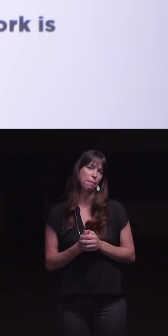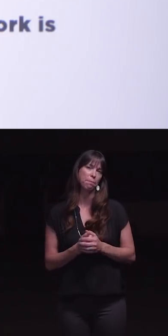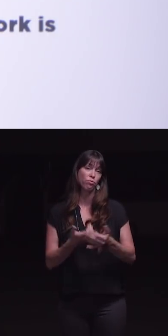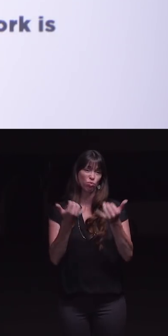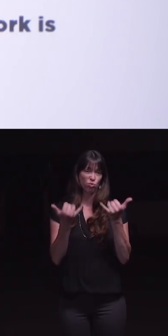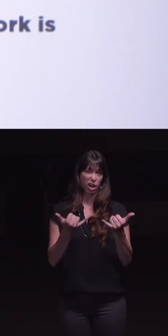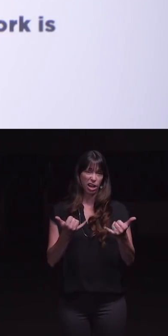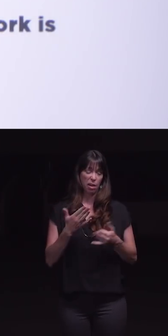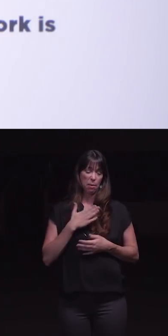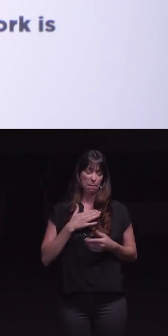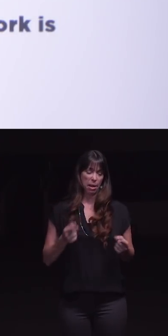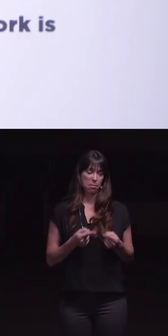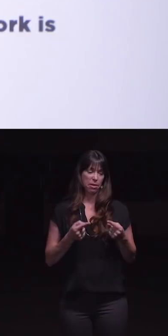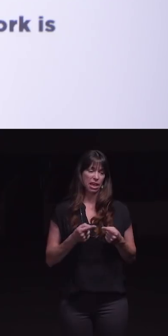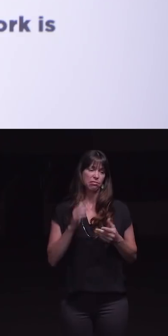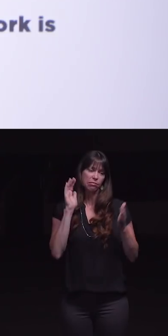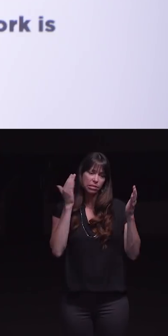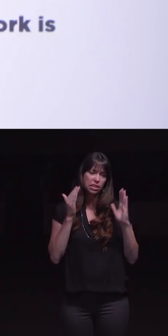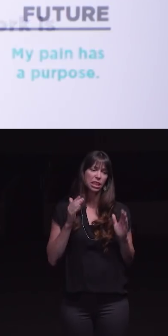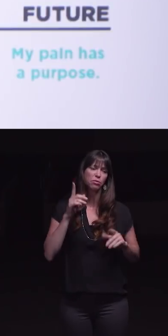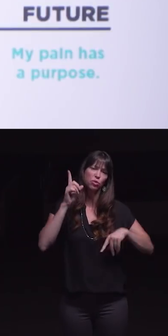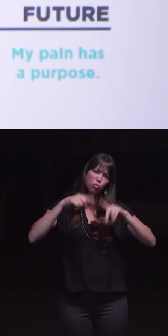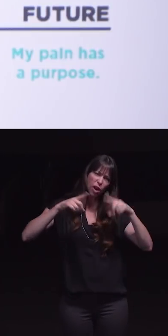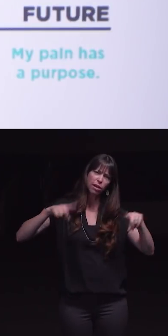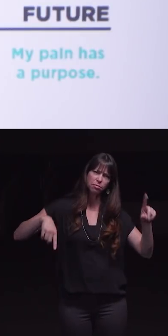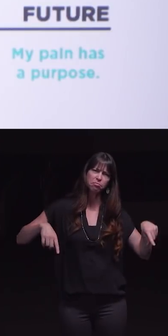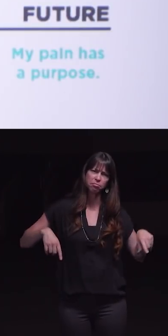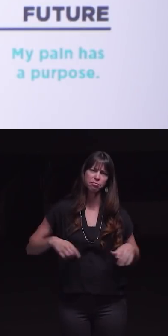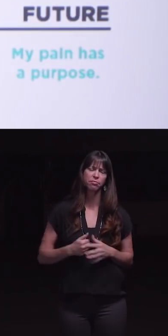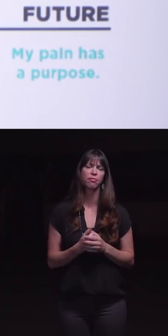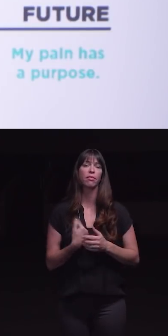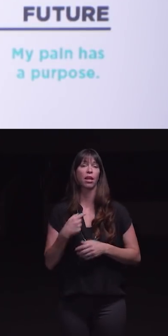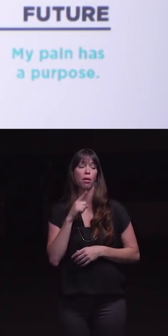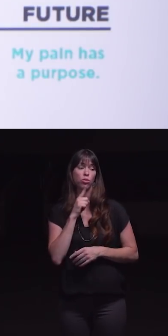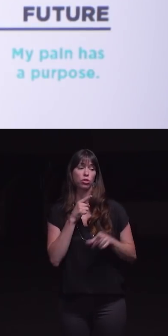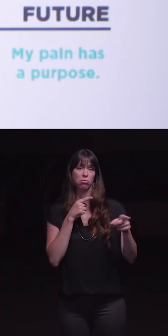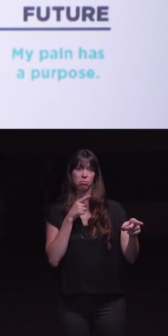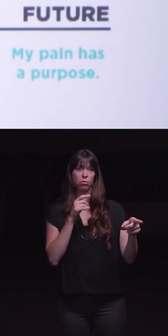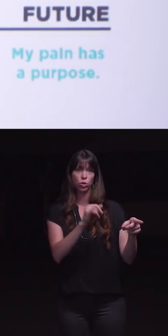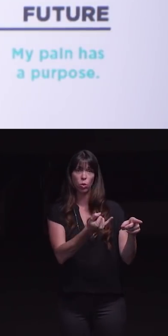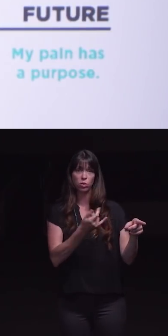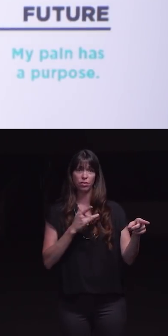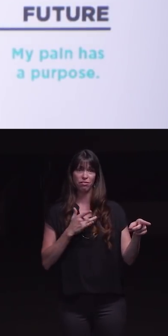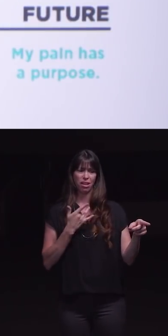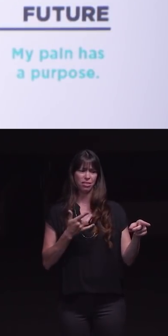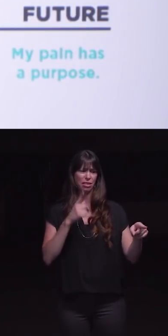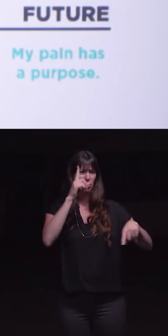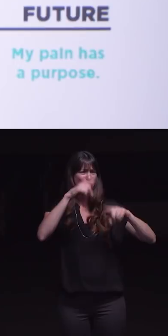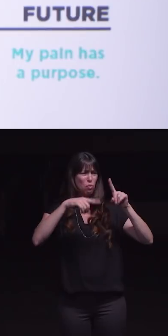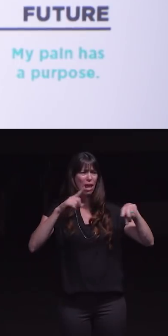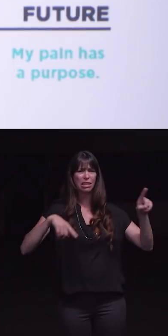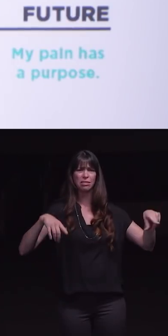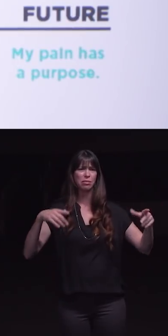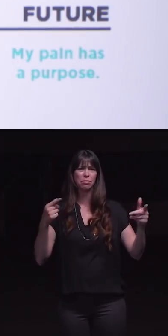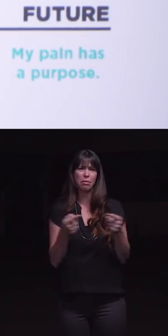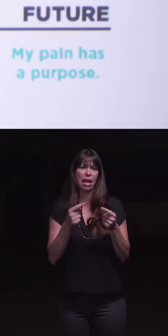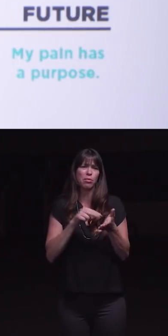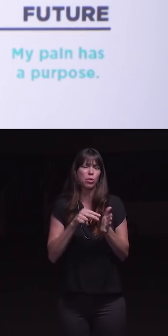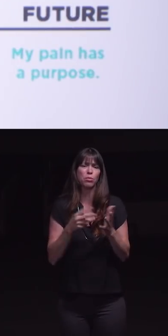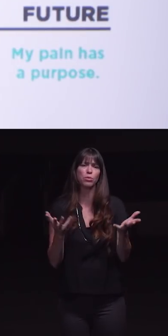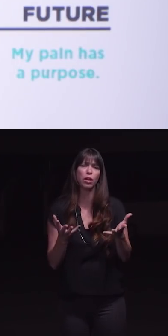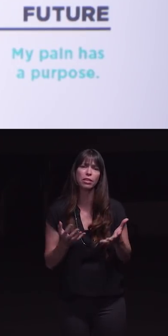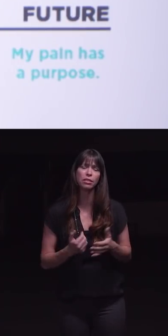always seems random right now. I'm sure that Joseph felt his pain was random when he was sitting in the pit, when he was sitting in the prison.